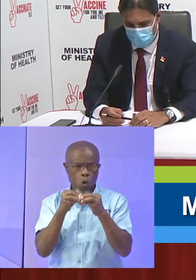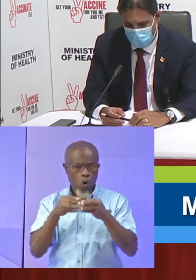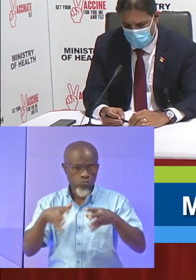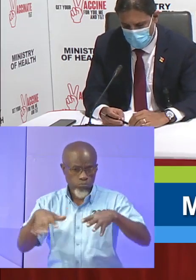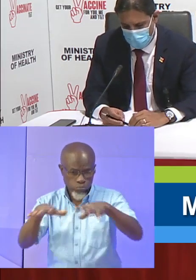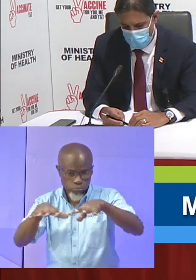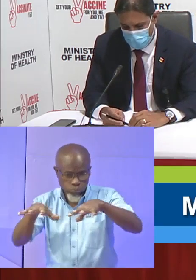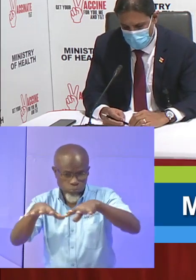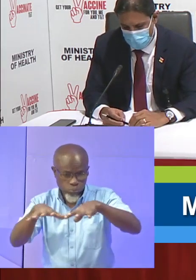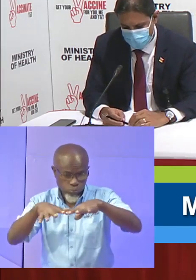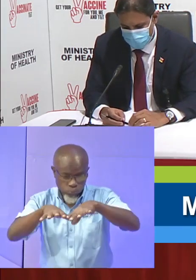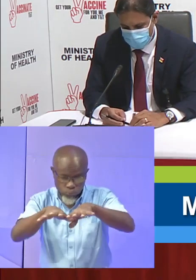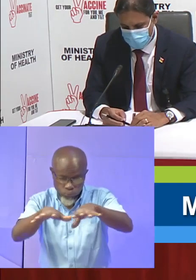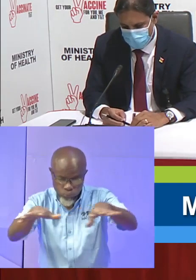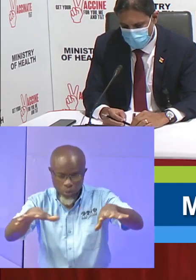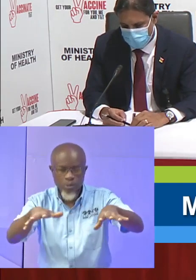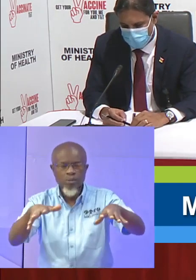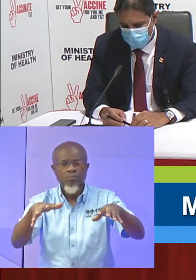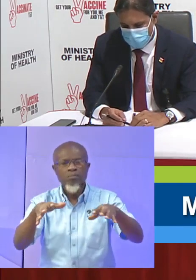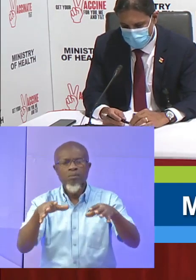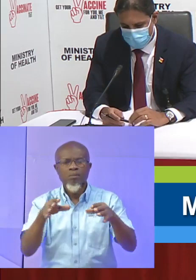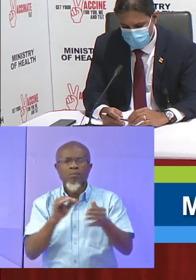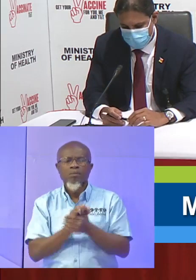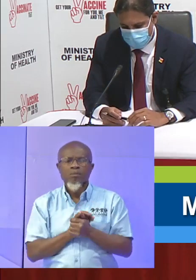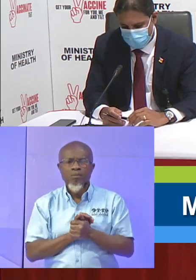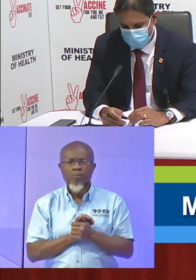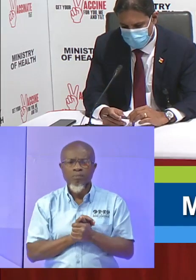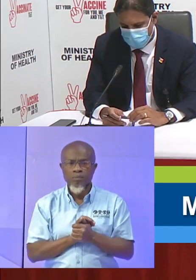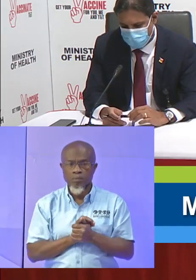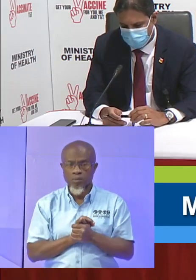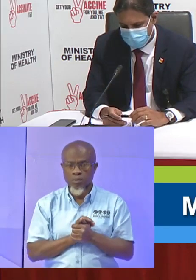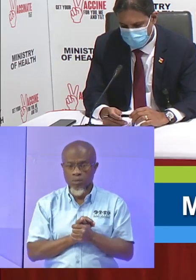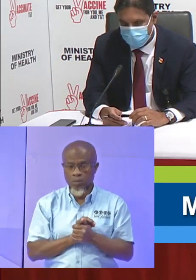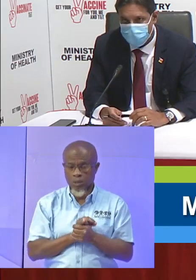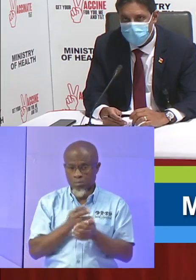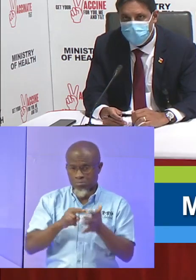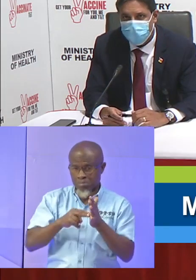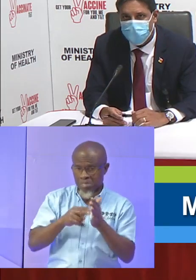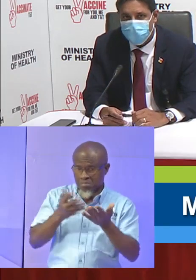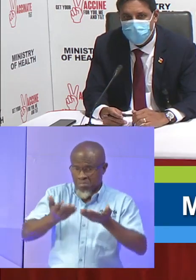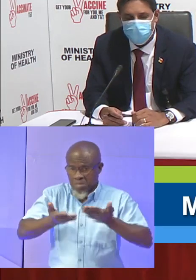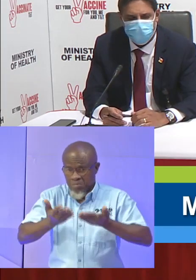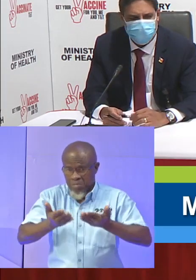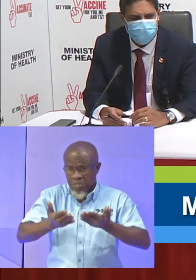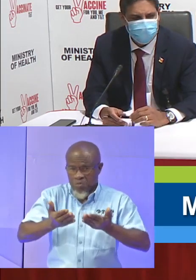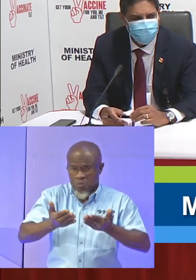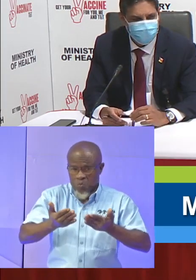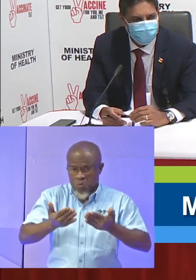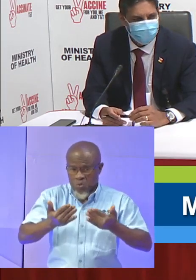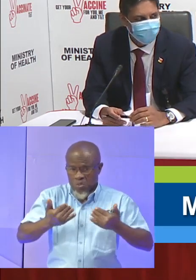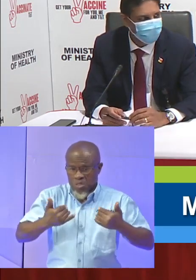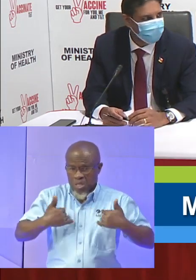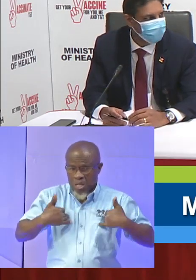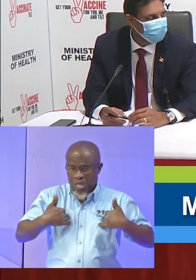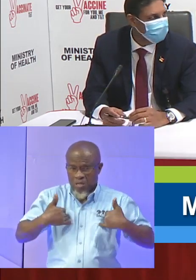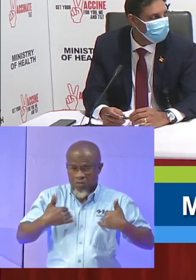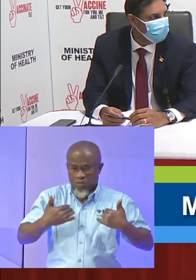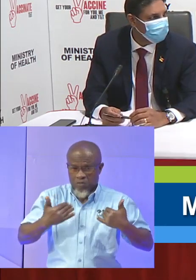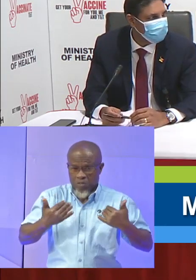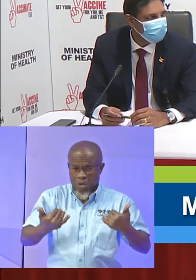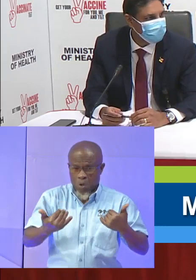variant. CMO minister, does it mean that we're in this pandemic for a lot longer than we